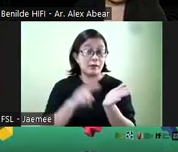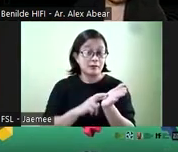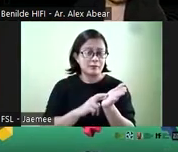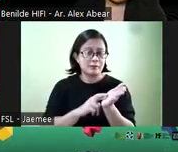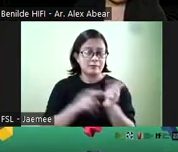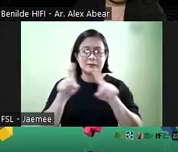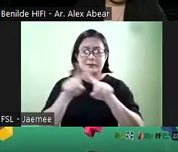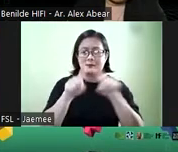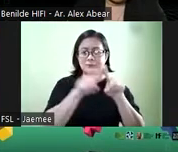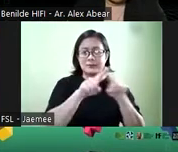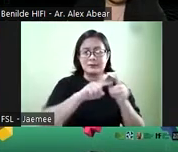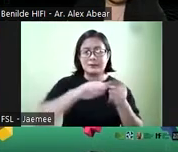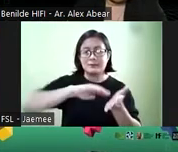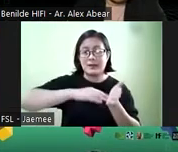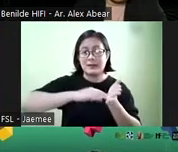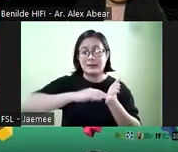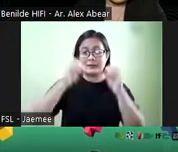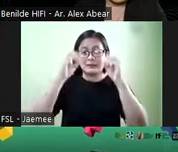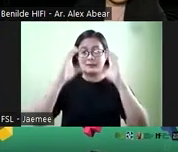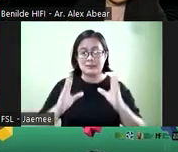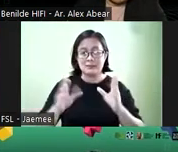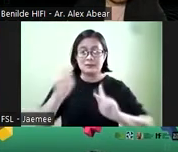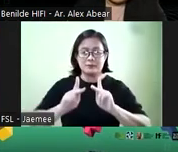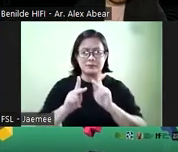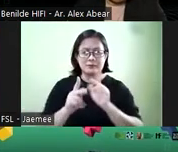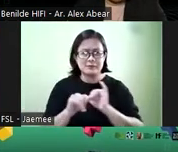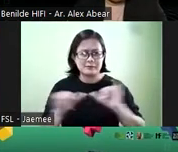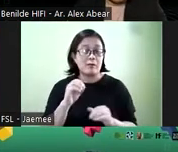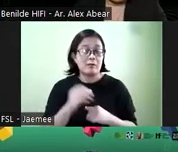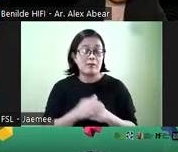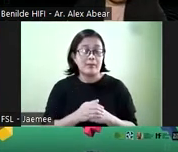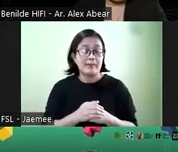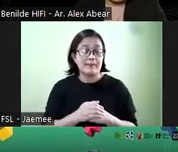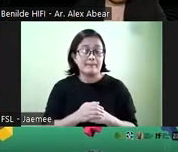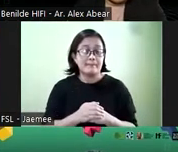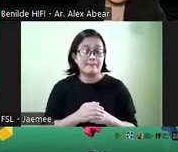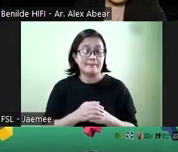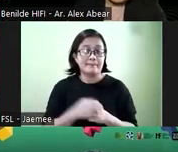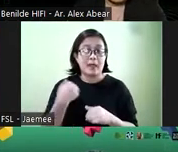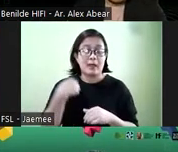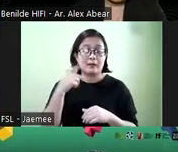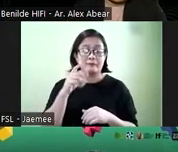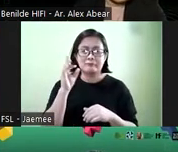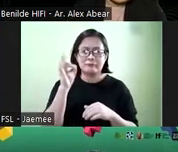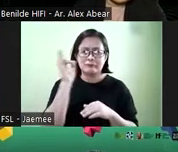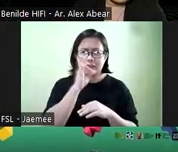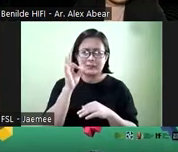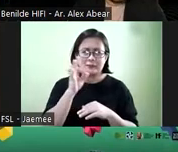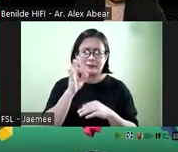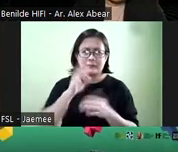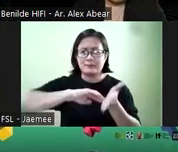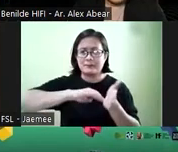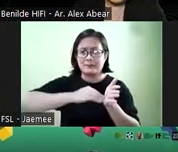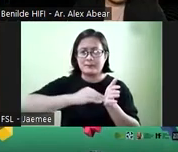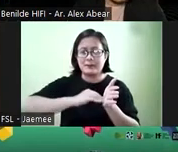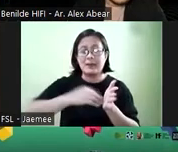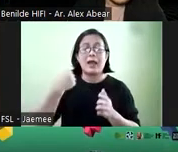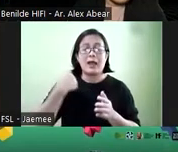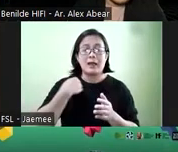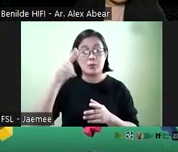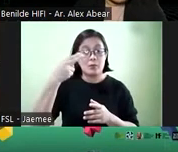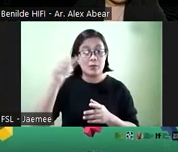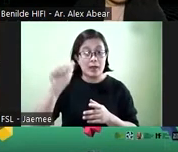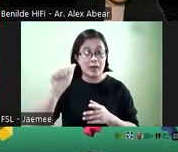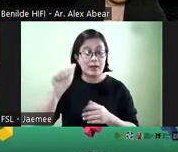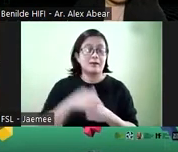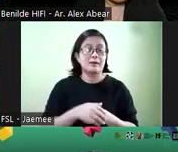known ballet teachers or performers like our very own Filipino prima ballerina, Miss Liza Makuha